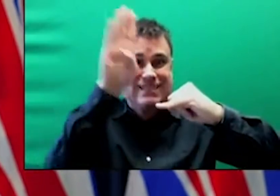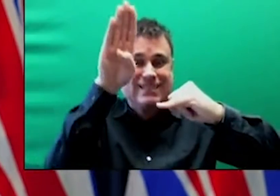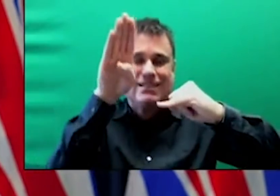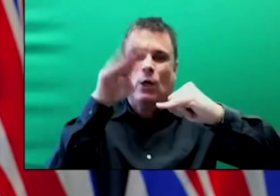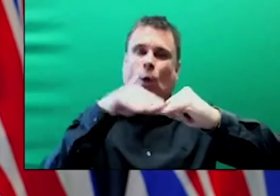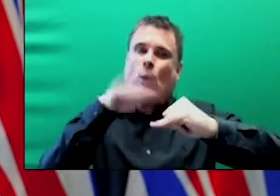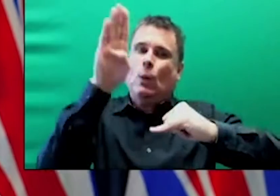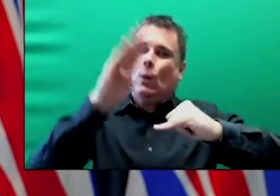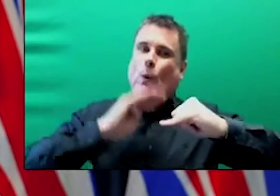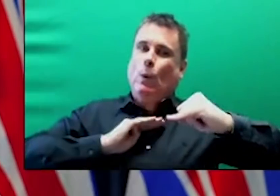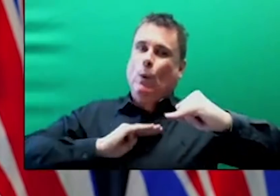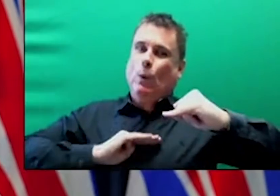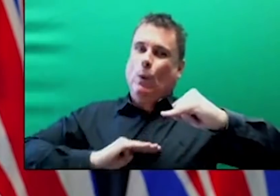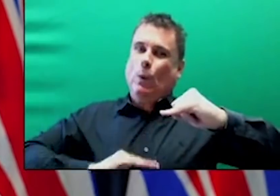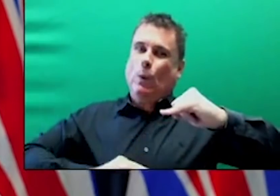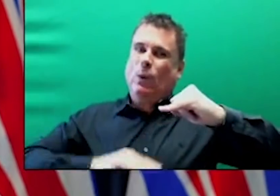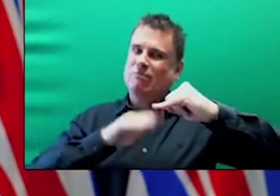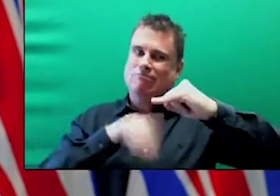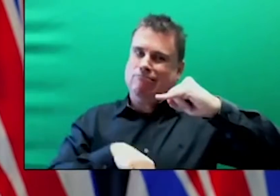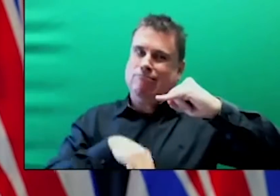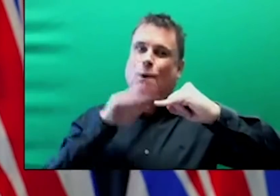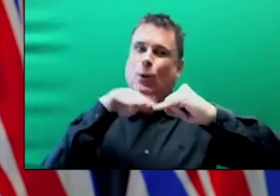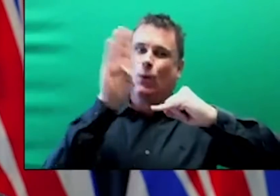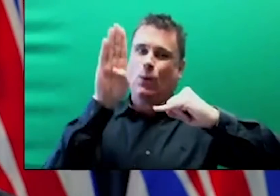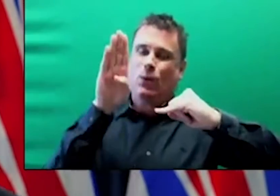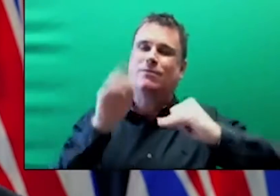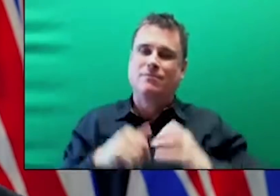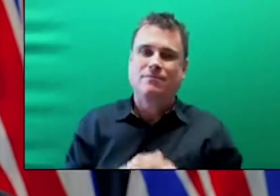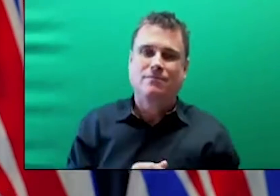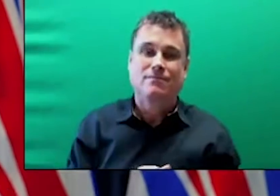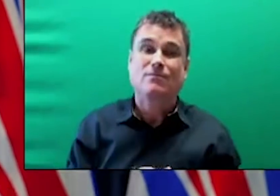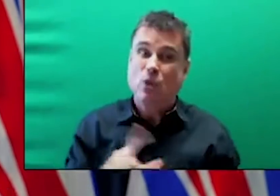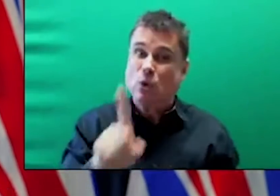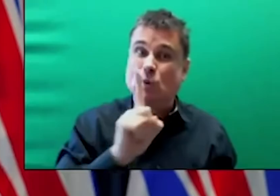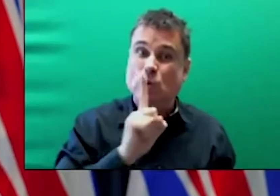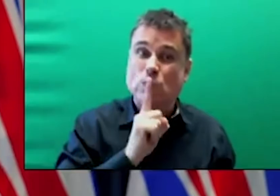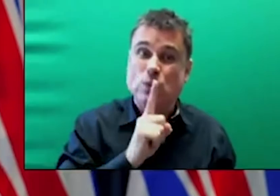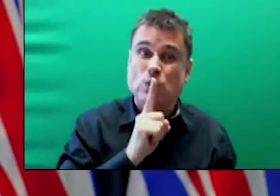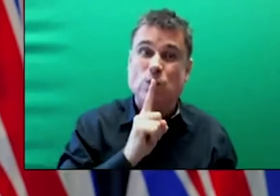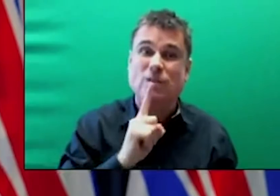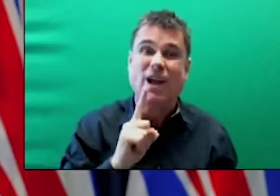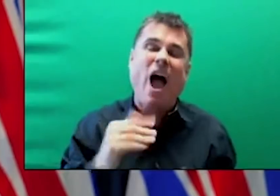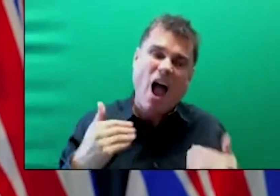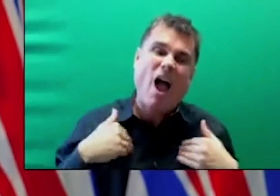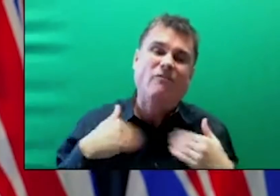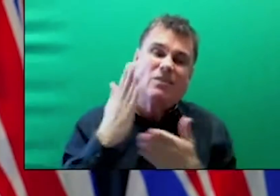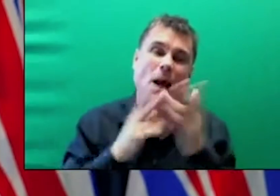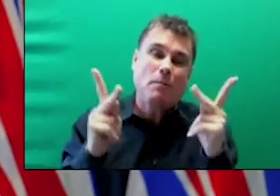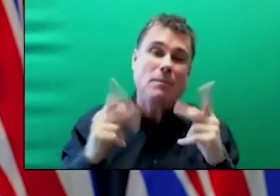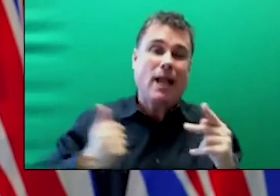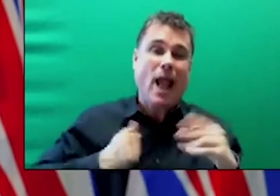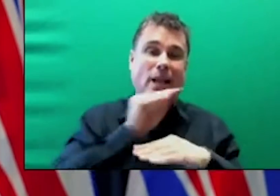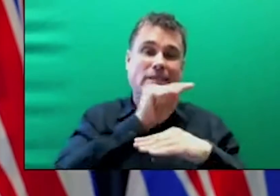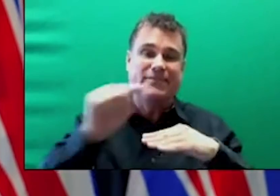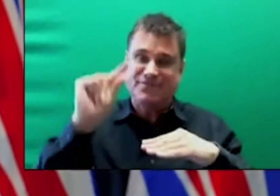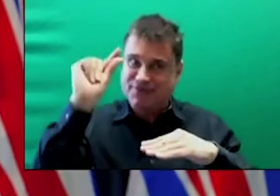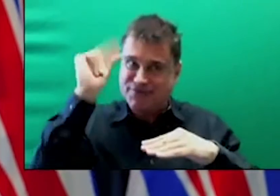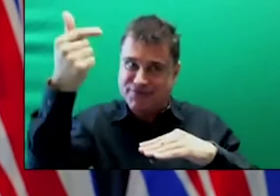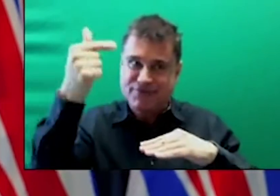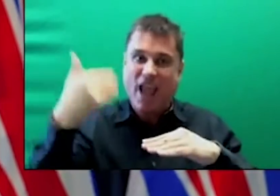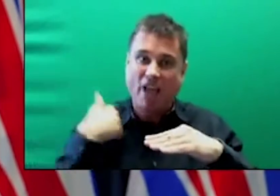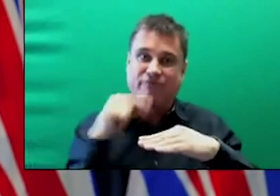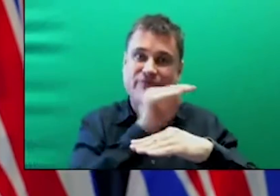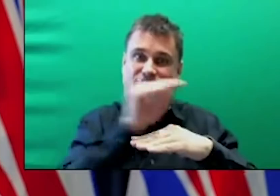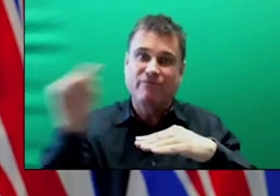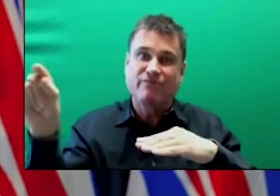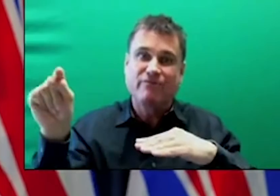see on that? Well, I called some months ago for a pan-Canadian approach to inter-provincial travel, and the Prime